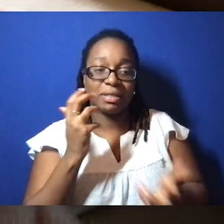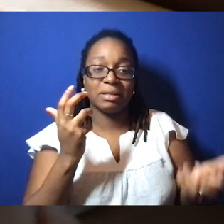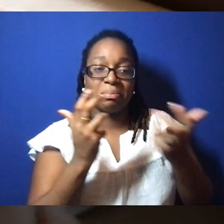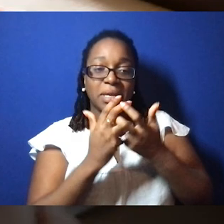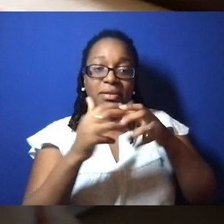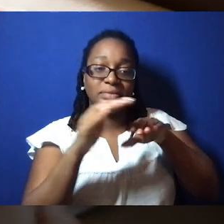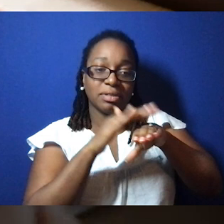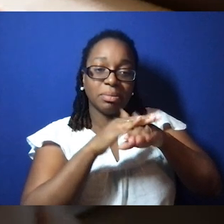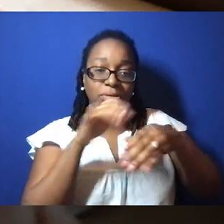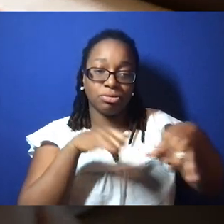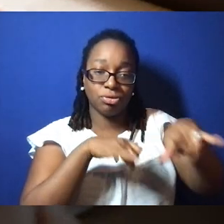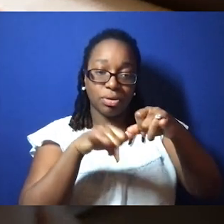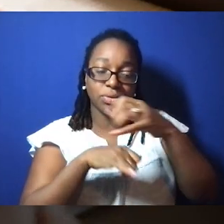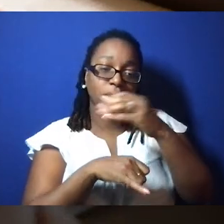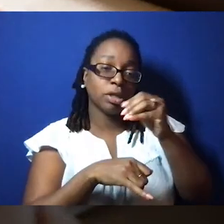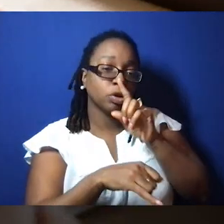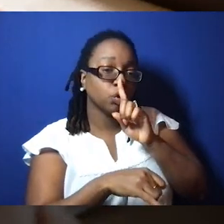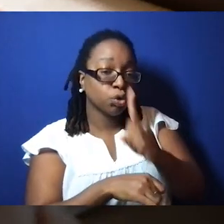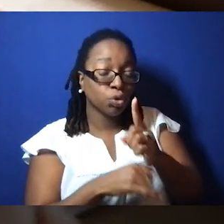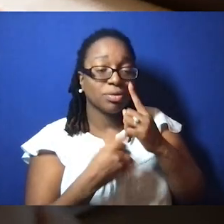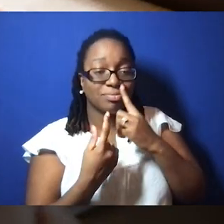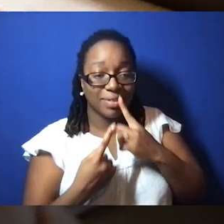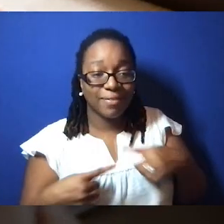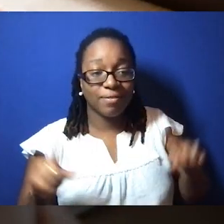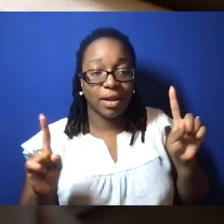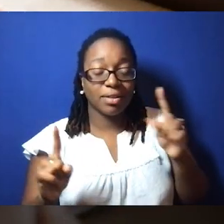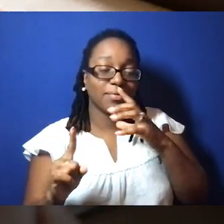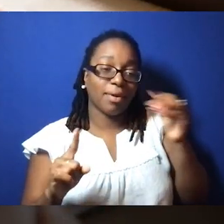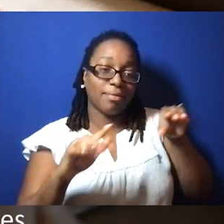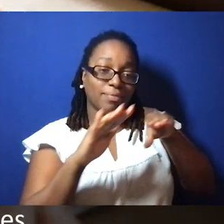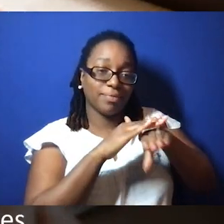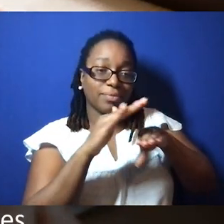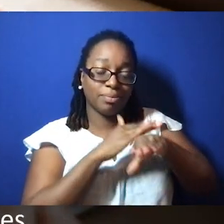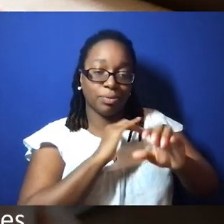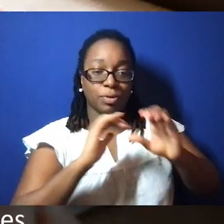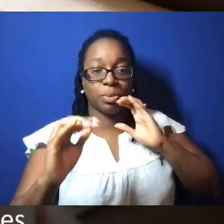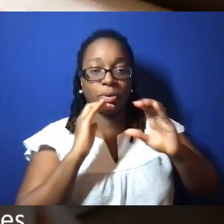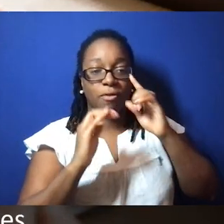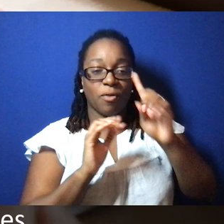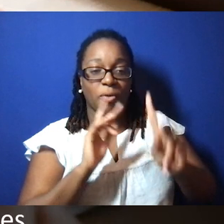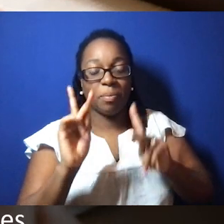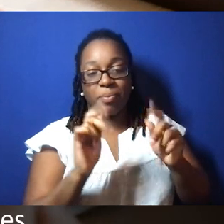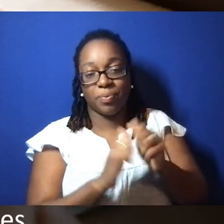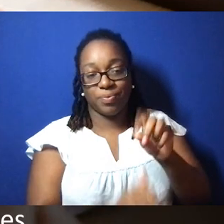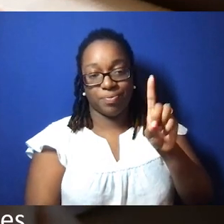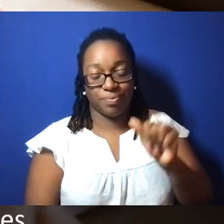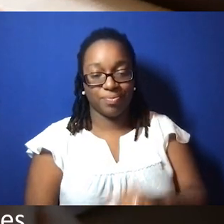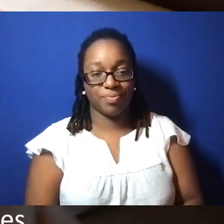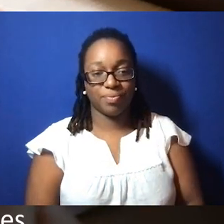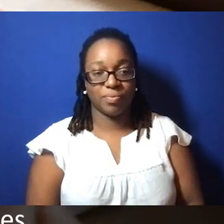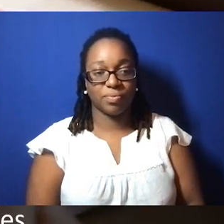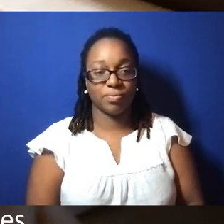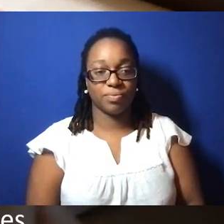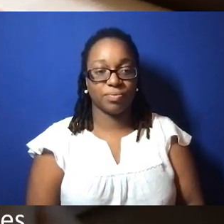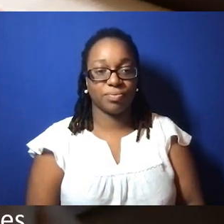communication to meet accessibility standards to ensure effective and accessible communication for